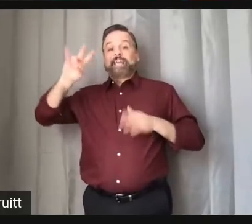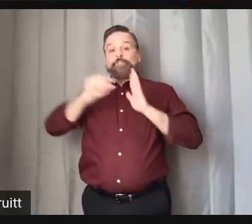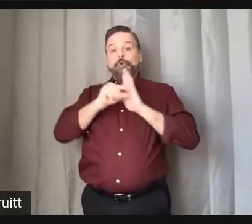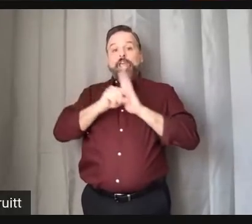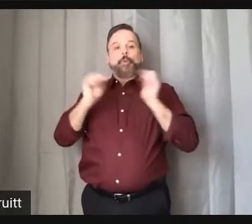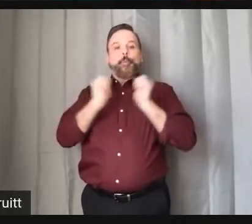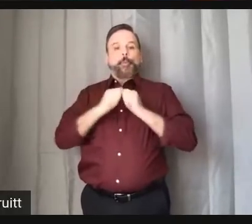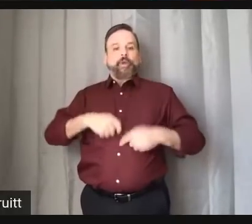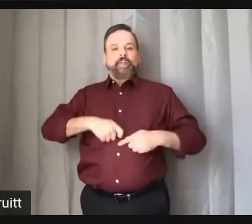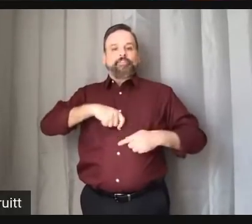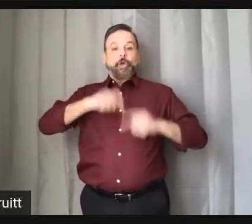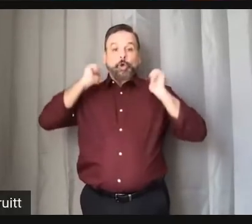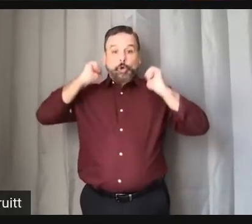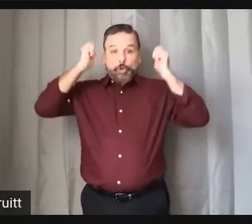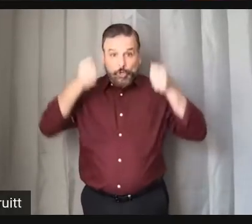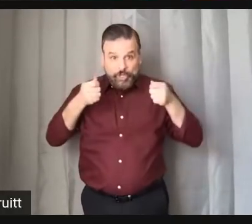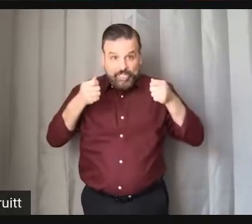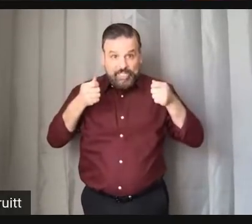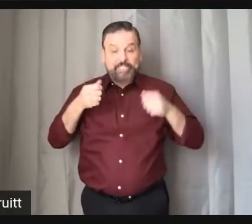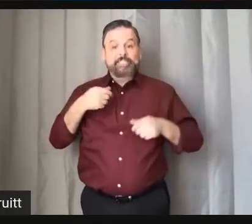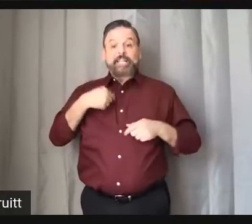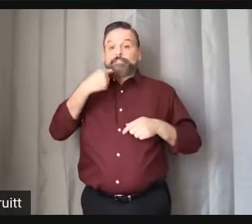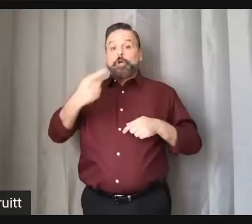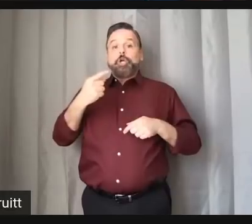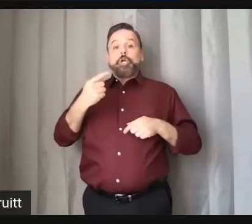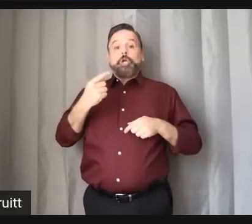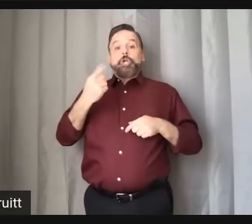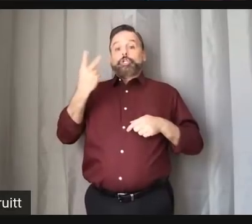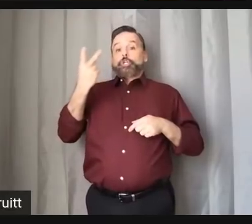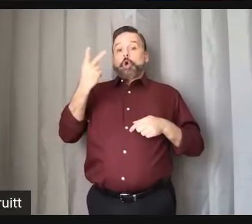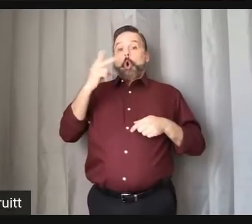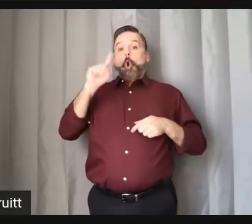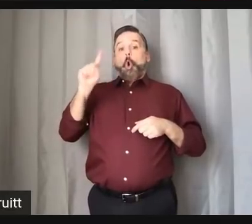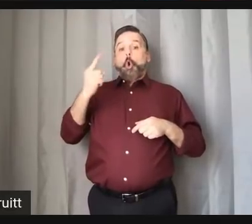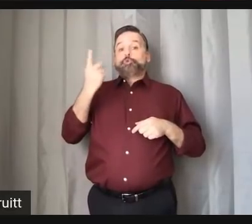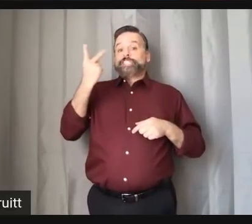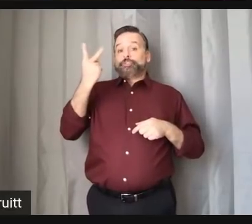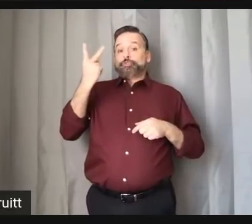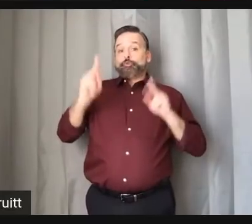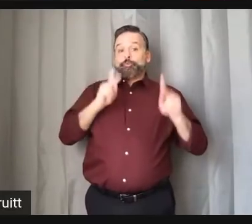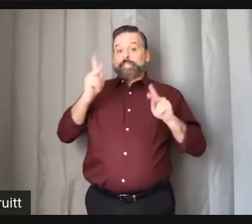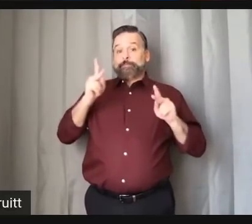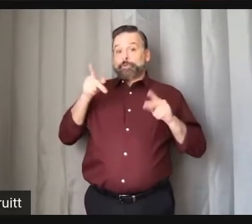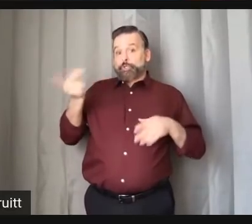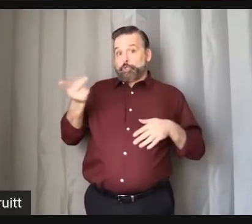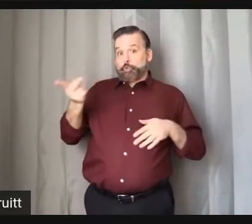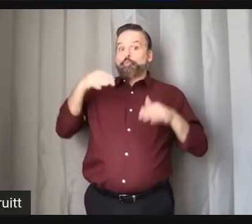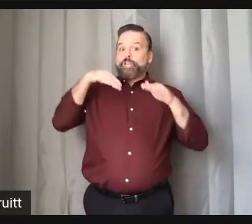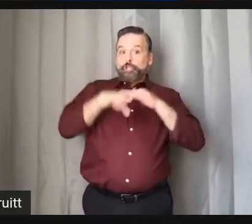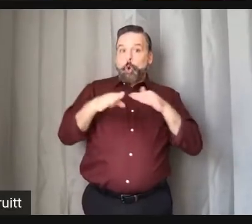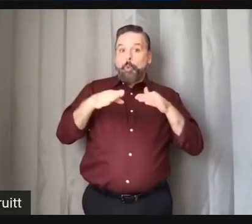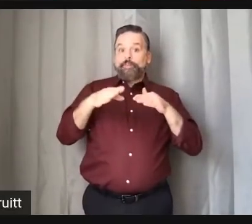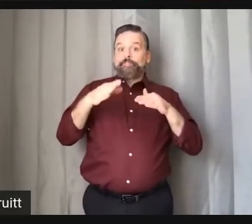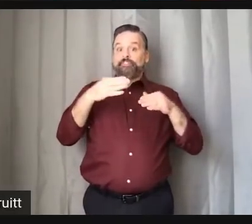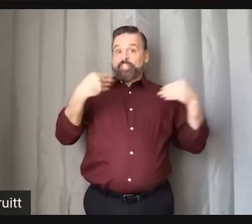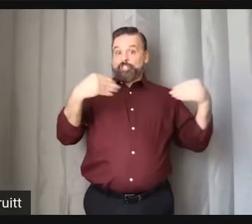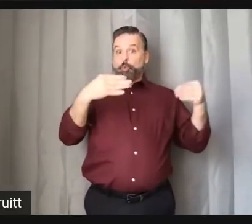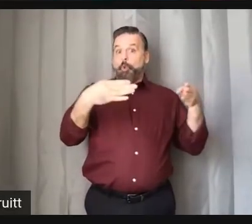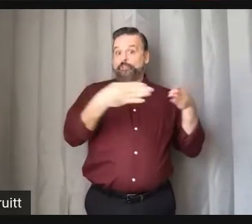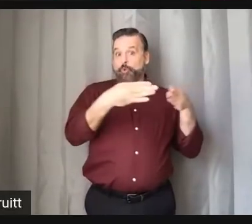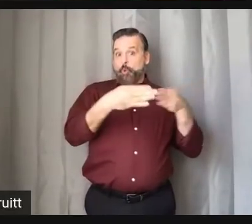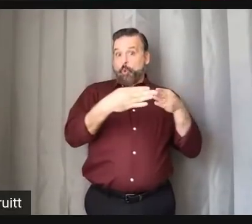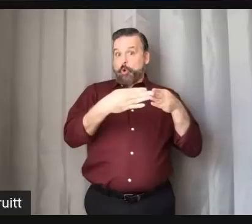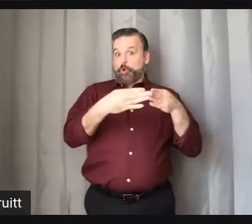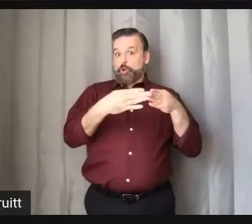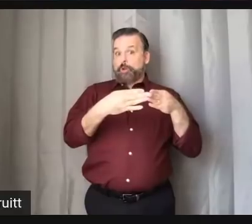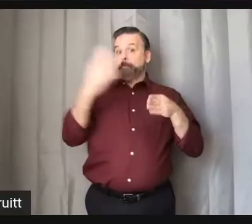you know, and I say, you know, I couldn't go into, you know, two of you were only be allowed in the corner store. When I was growing up, right? And so it